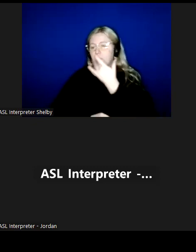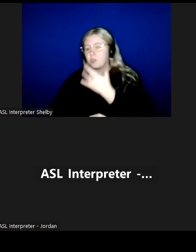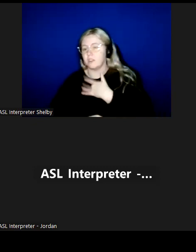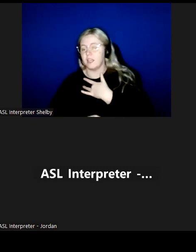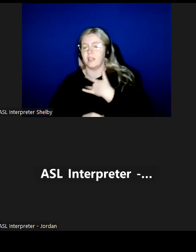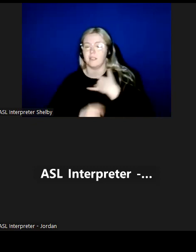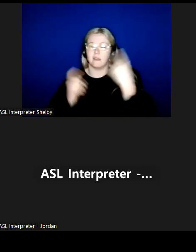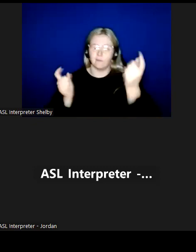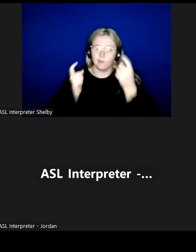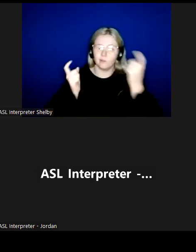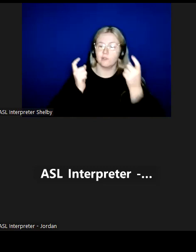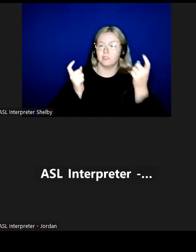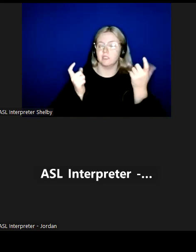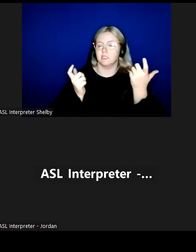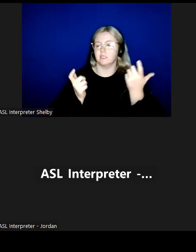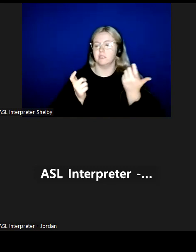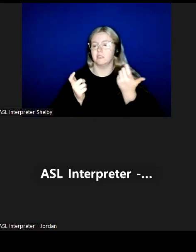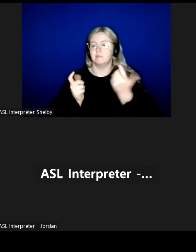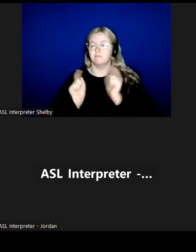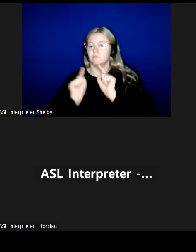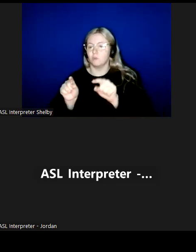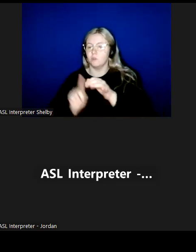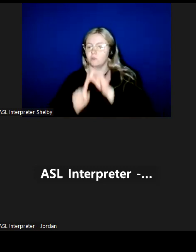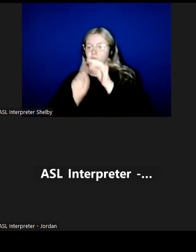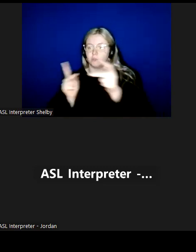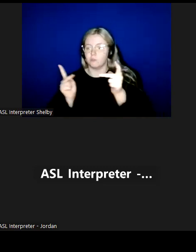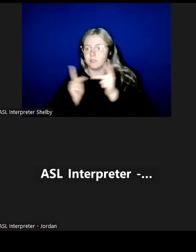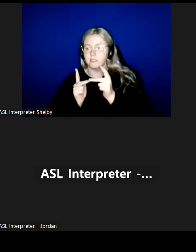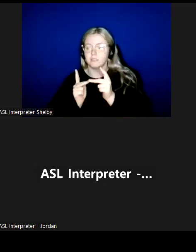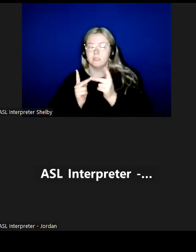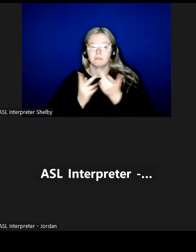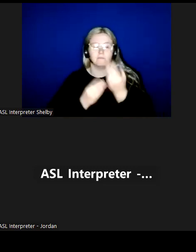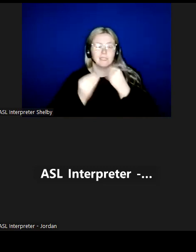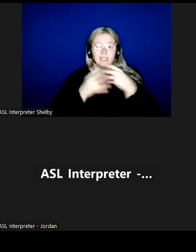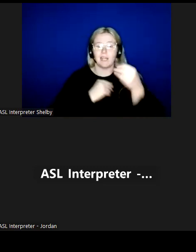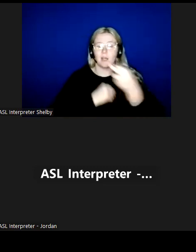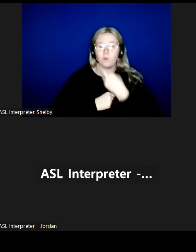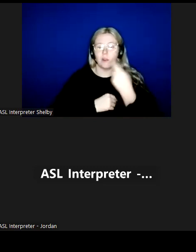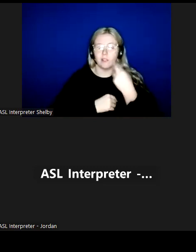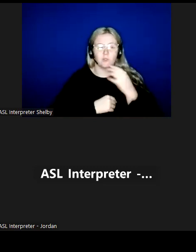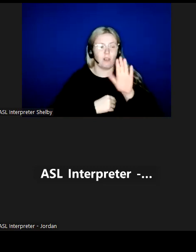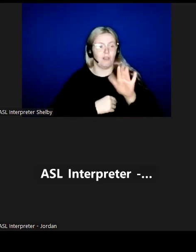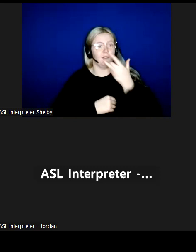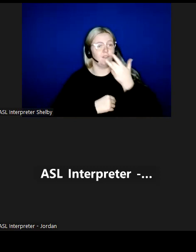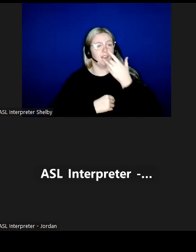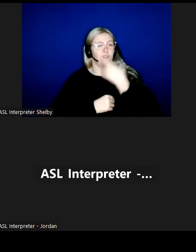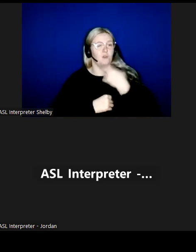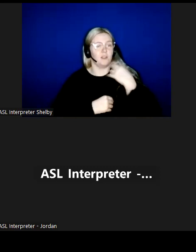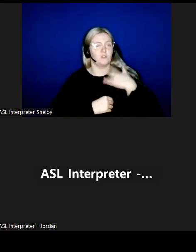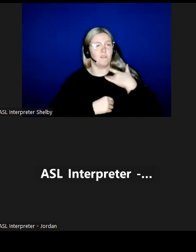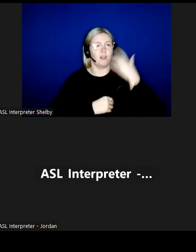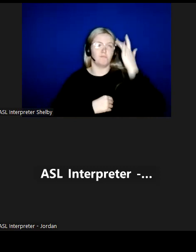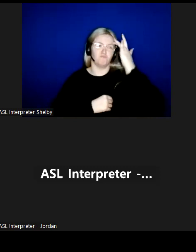anniversaries, going to special places, eating out at a favorite restaurant that reminds you of your loved